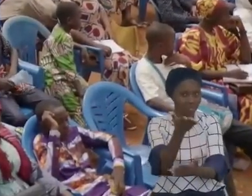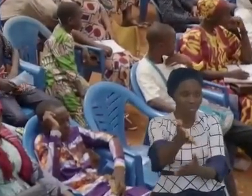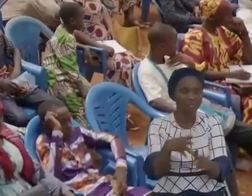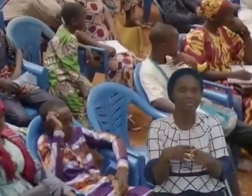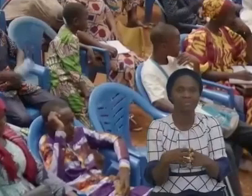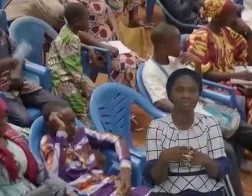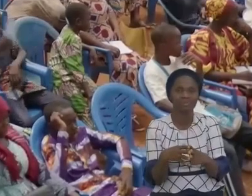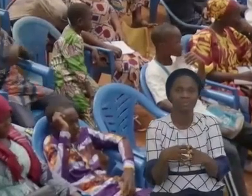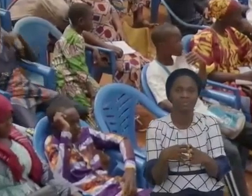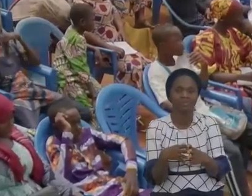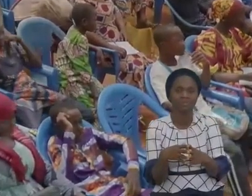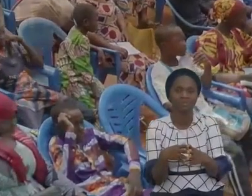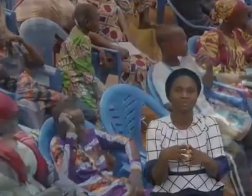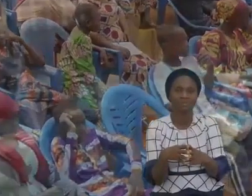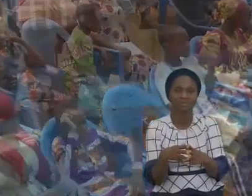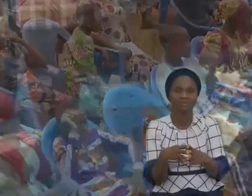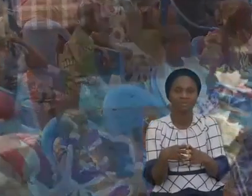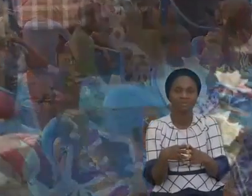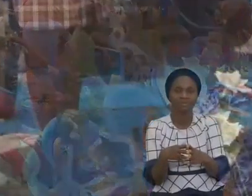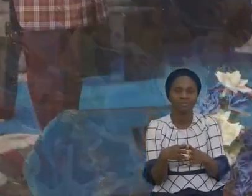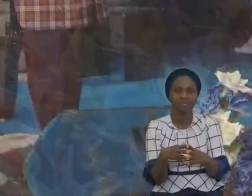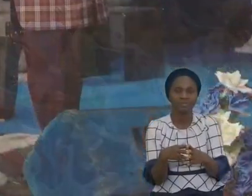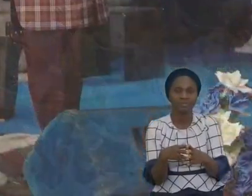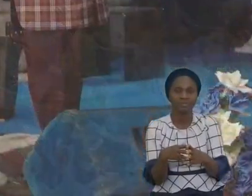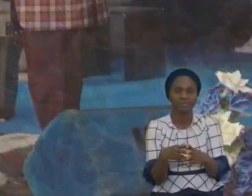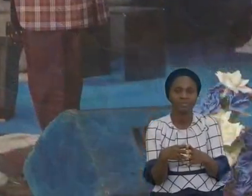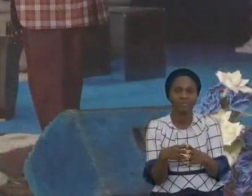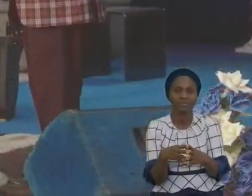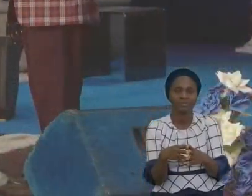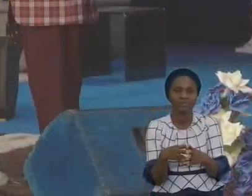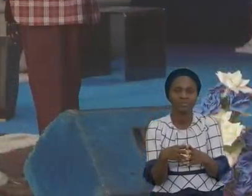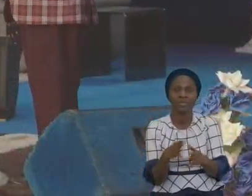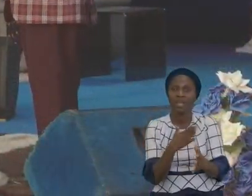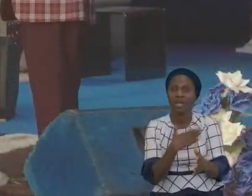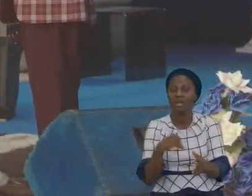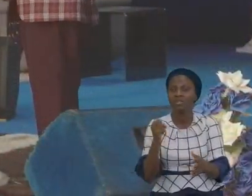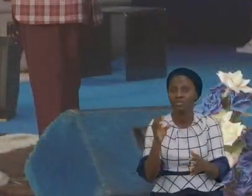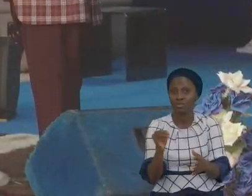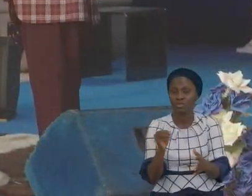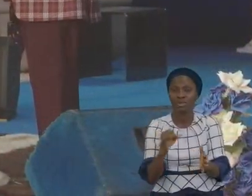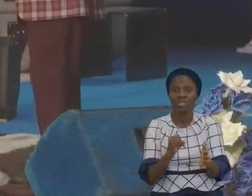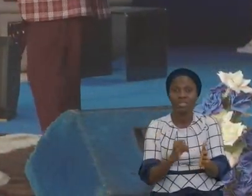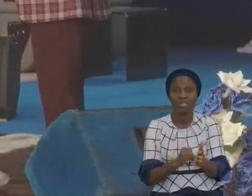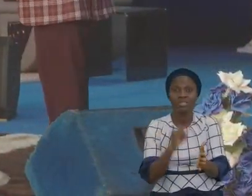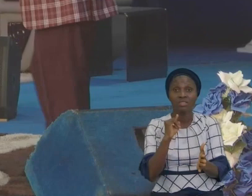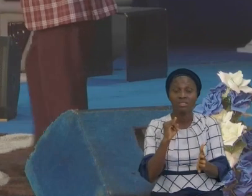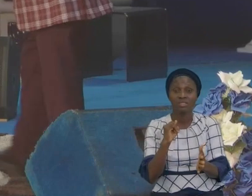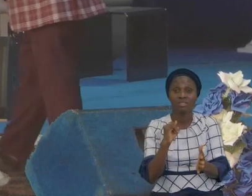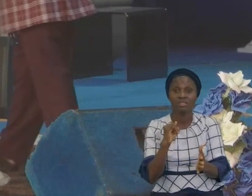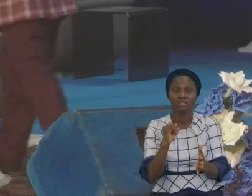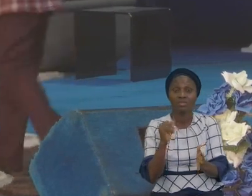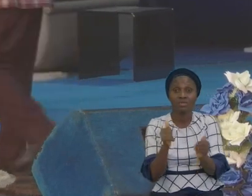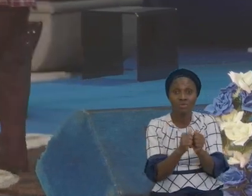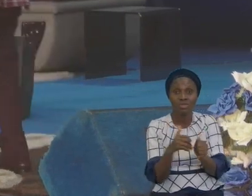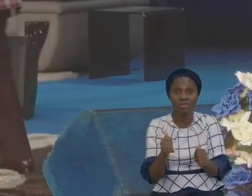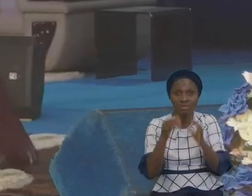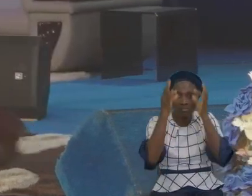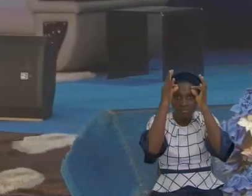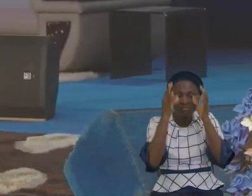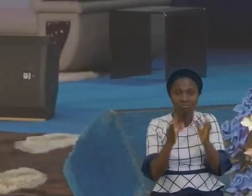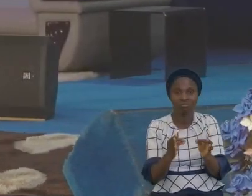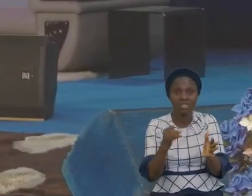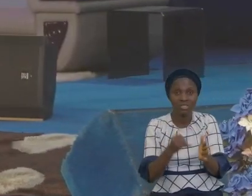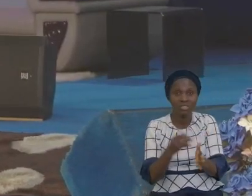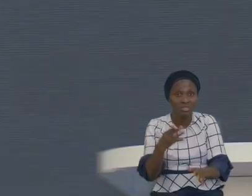And so it takes a decision. It takes a determination. It takes